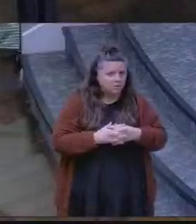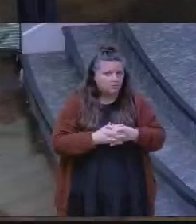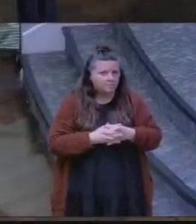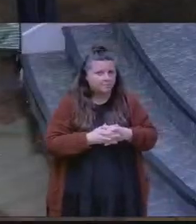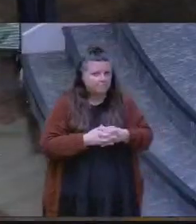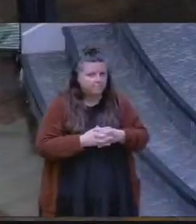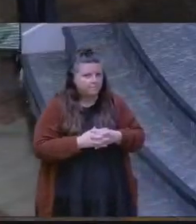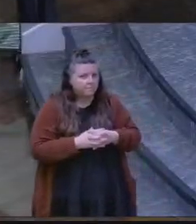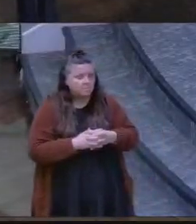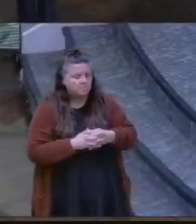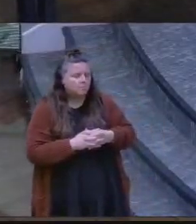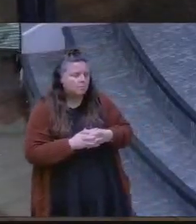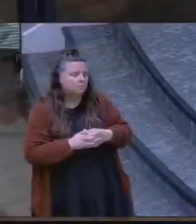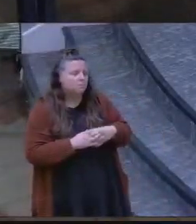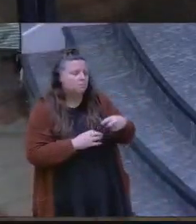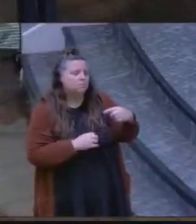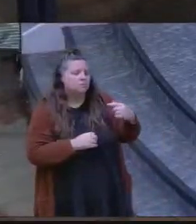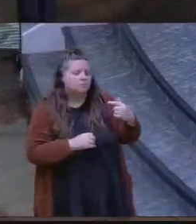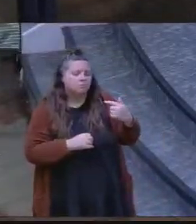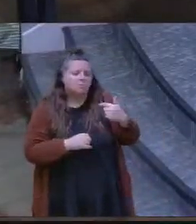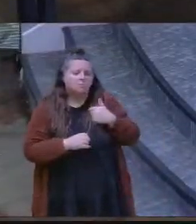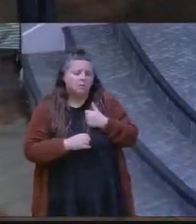I was wondering with the